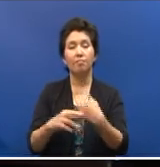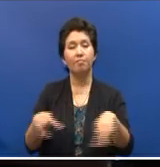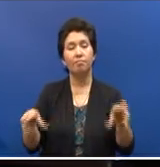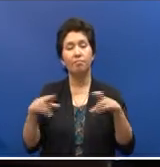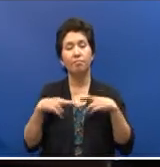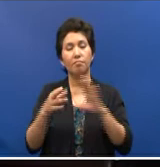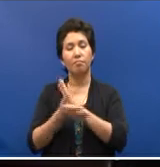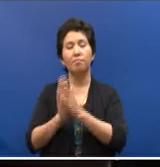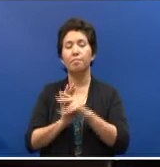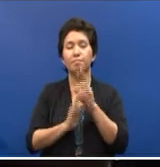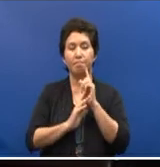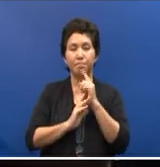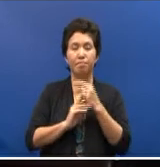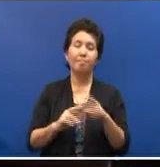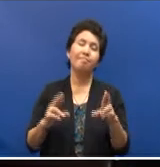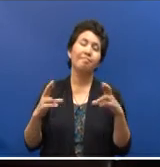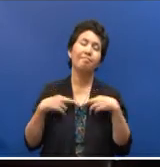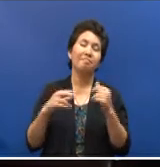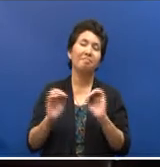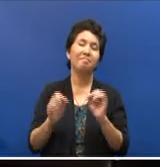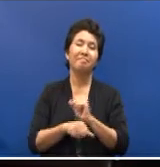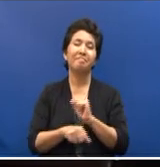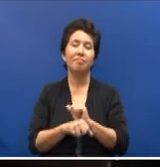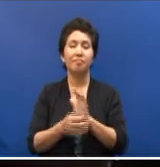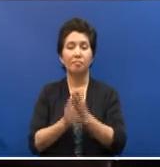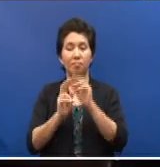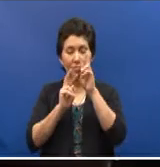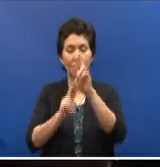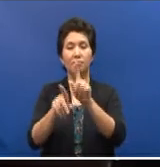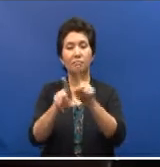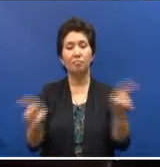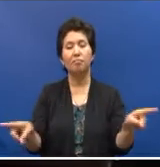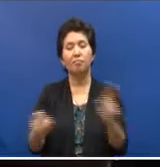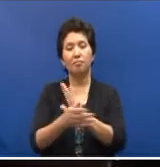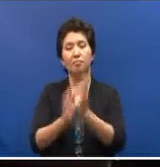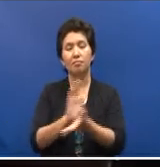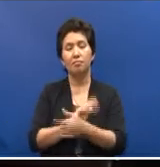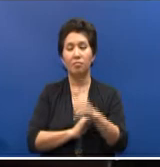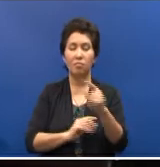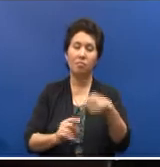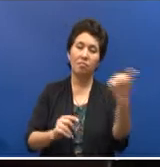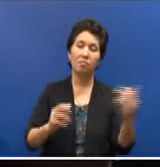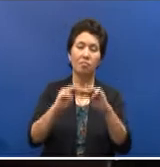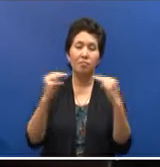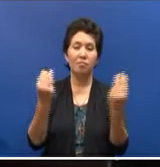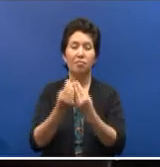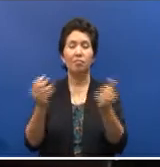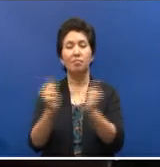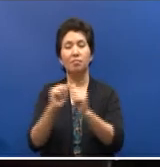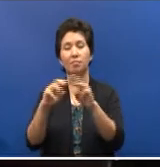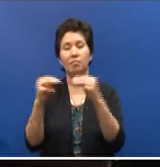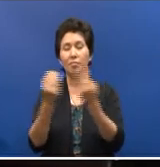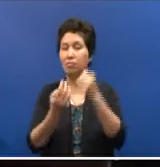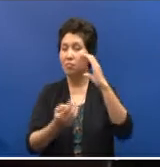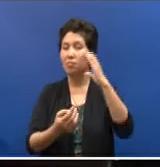and becomes a senior citizen. So we can see the difference, okay, from one society to the other society about the concept